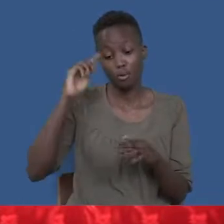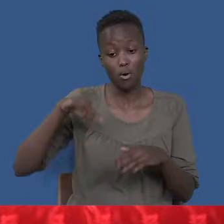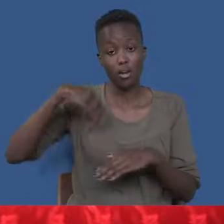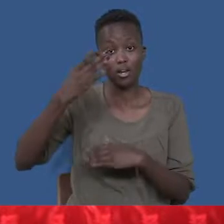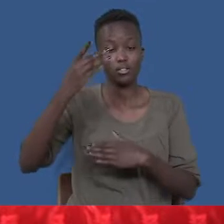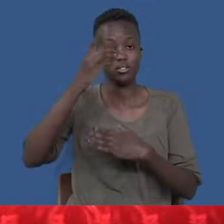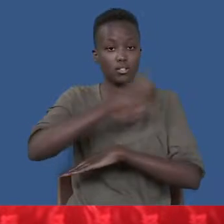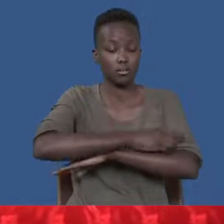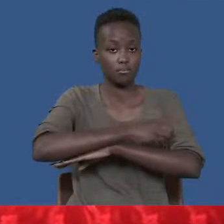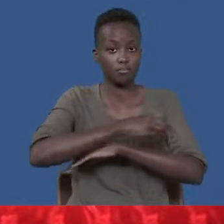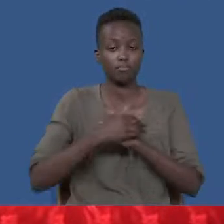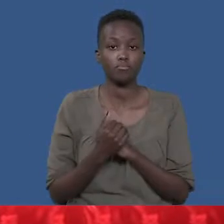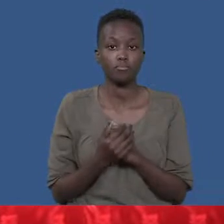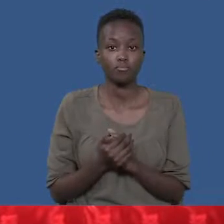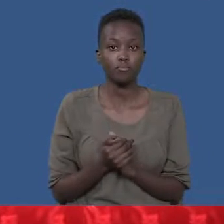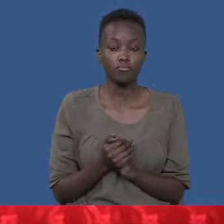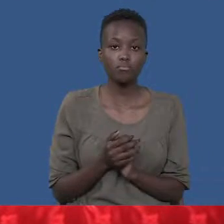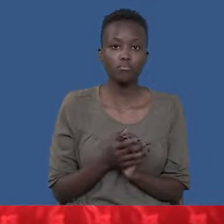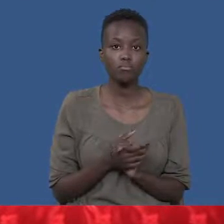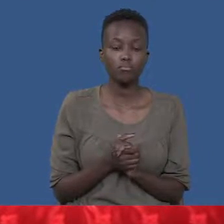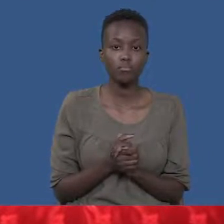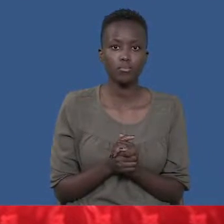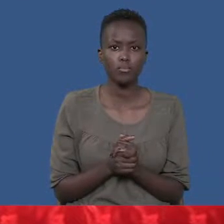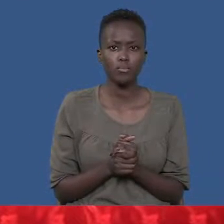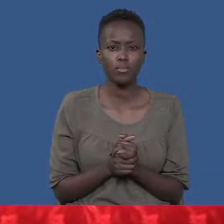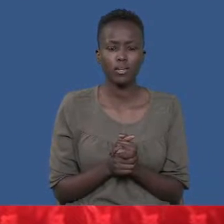day. It is not so much on which